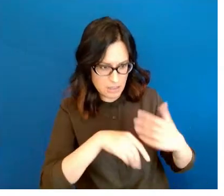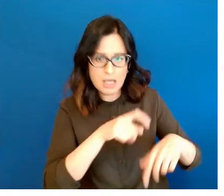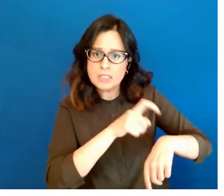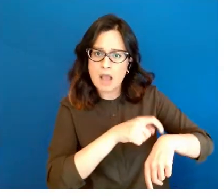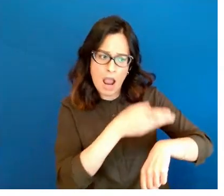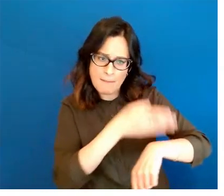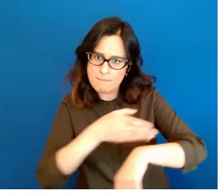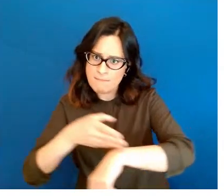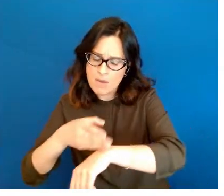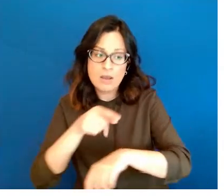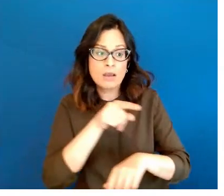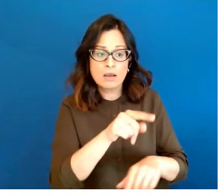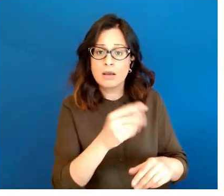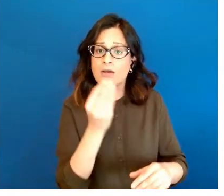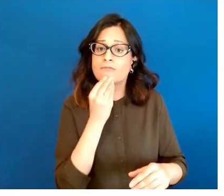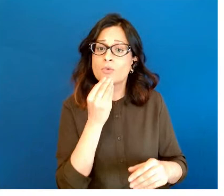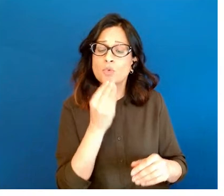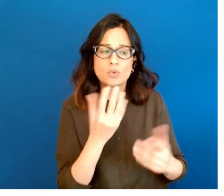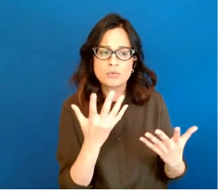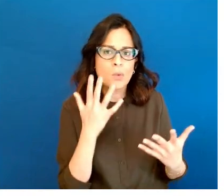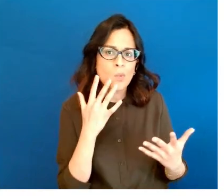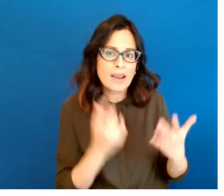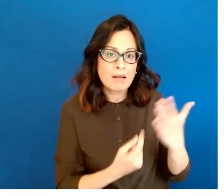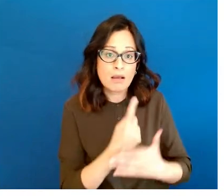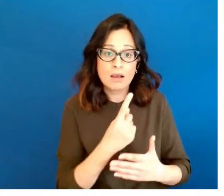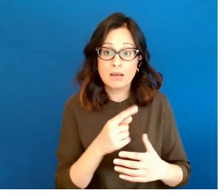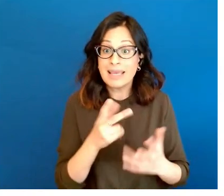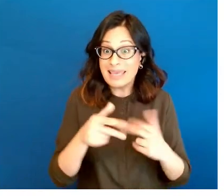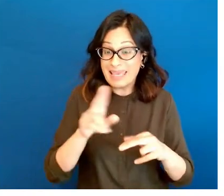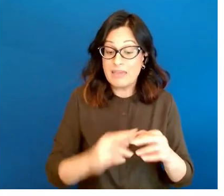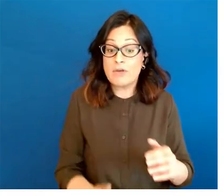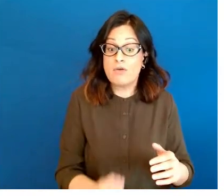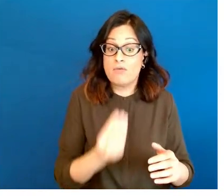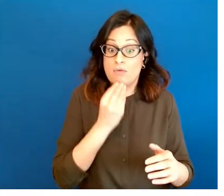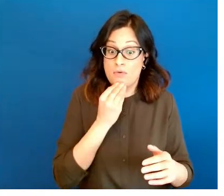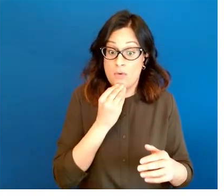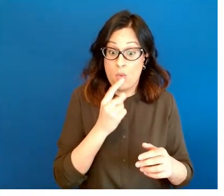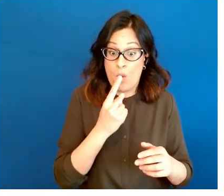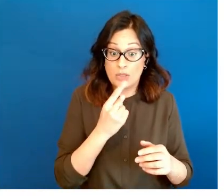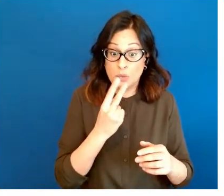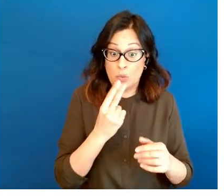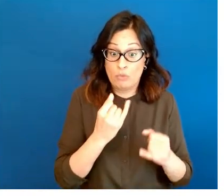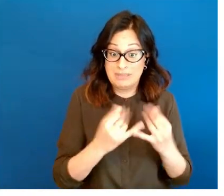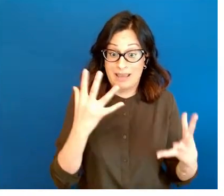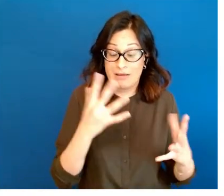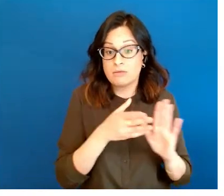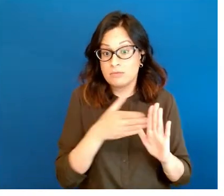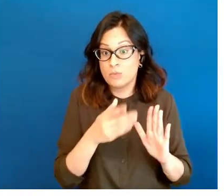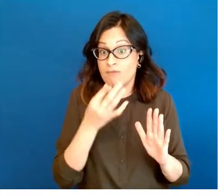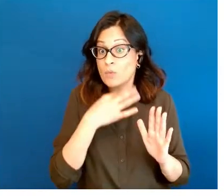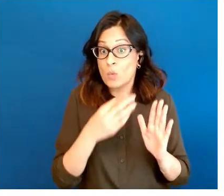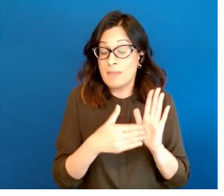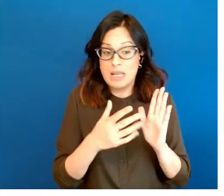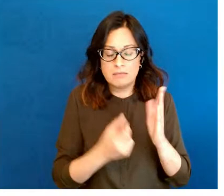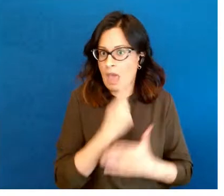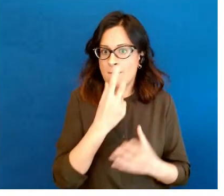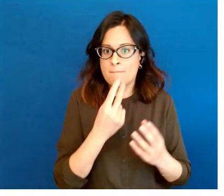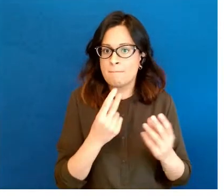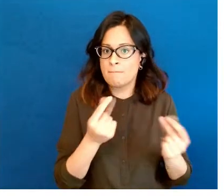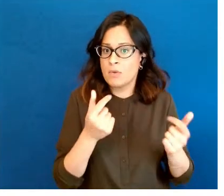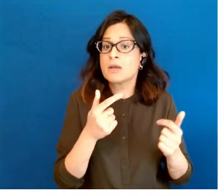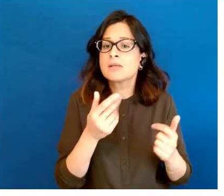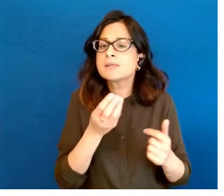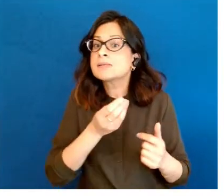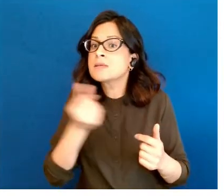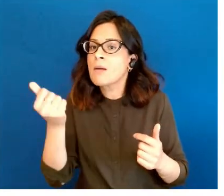allergy reactions occur in seconds to minutes from ingestion of the food to the first symptom. And there are very few exceptions to this. So if